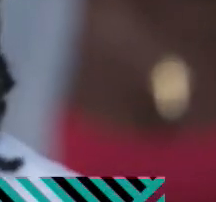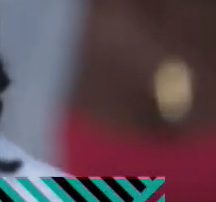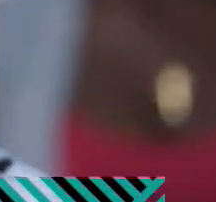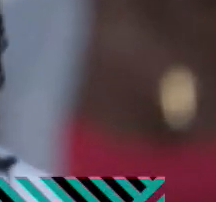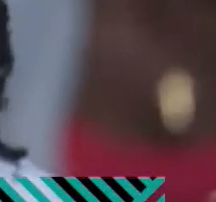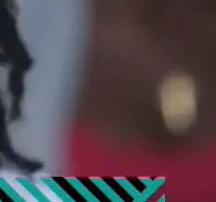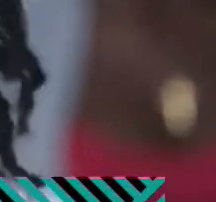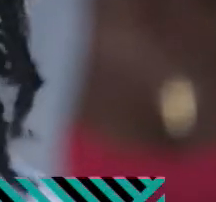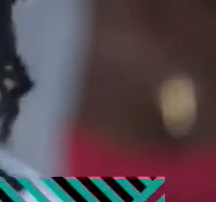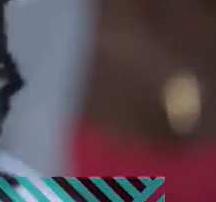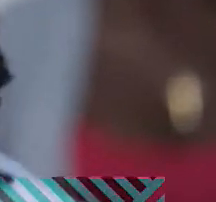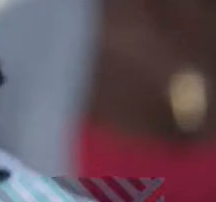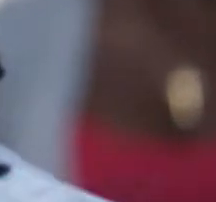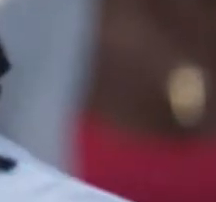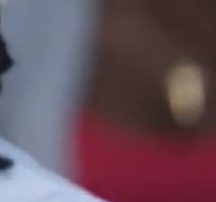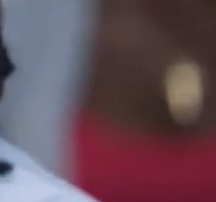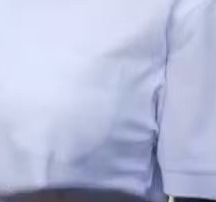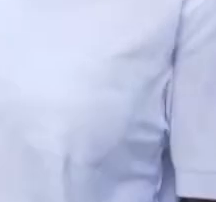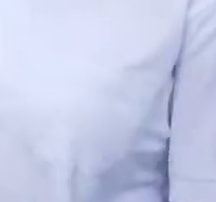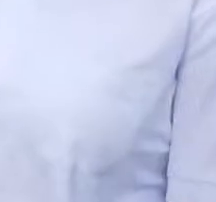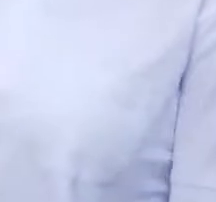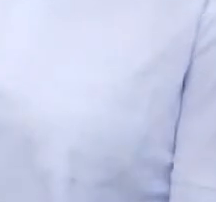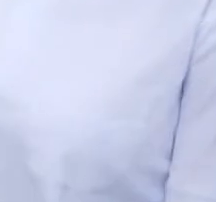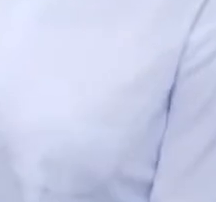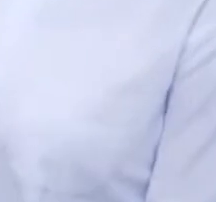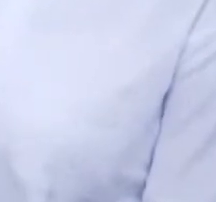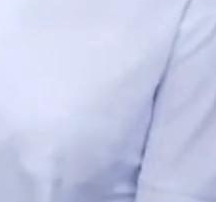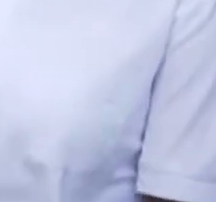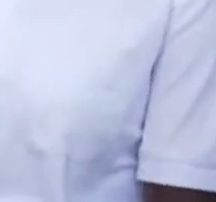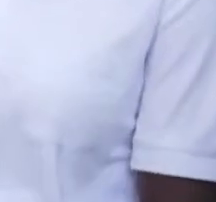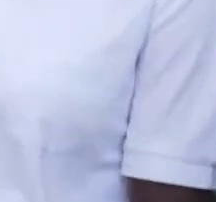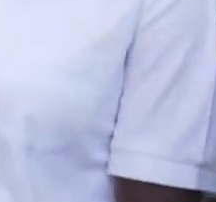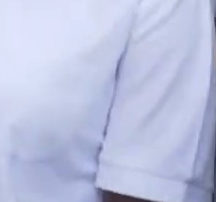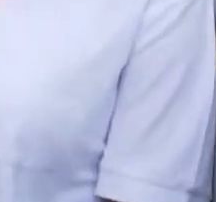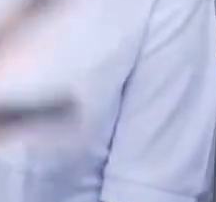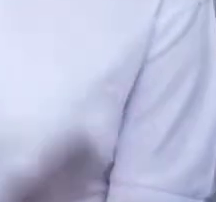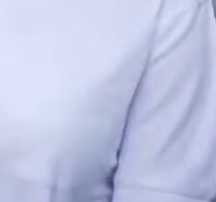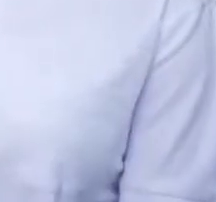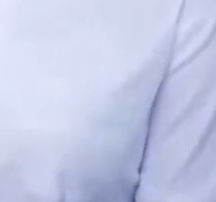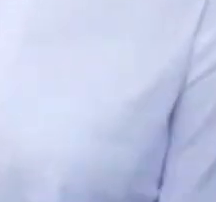school while he's there getting ready for work. Okay, so would you say that your